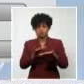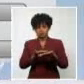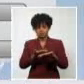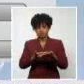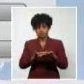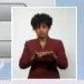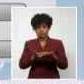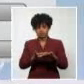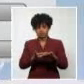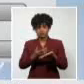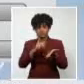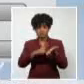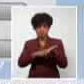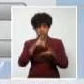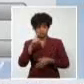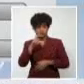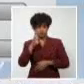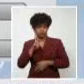saying,